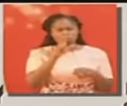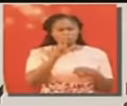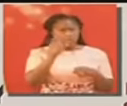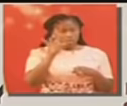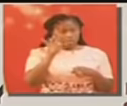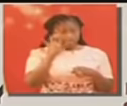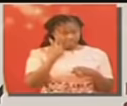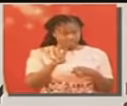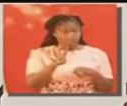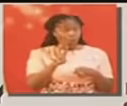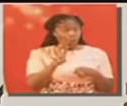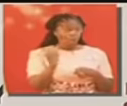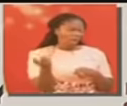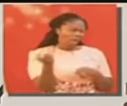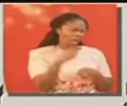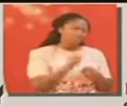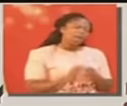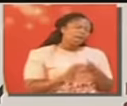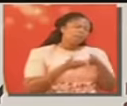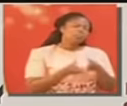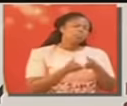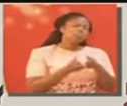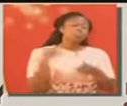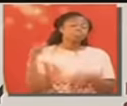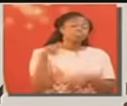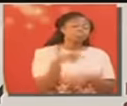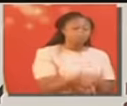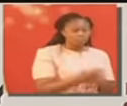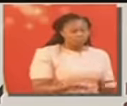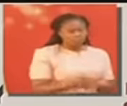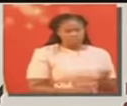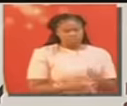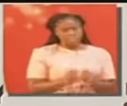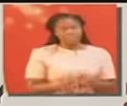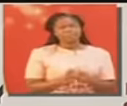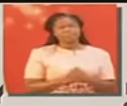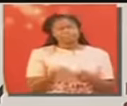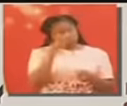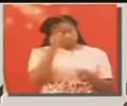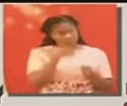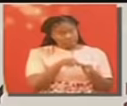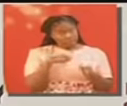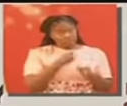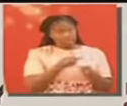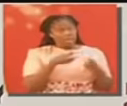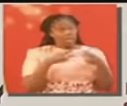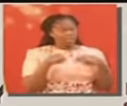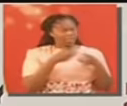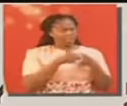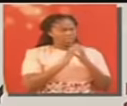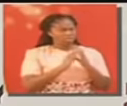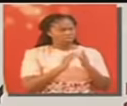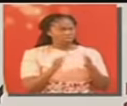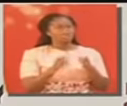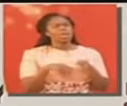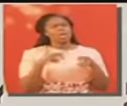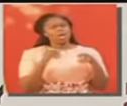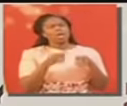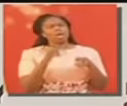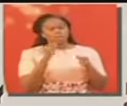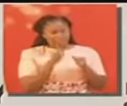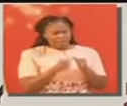36,384 tests coming in, and again, we have a rolling order now for about 20,000.